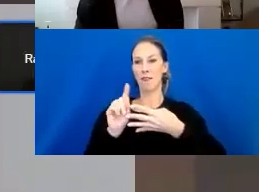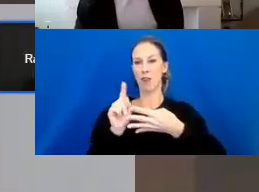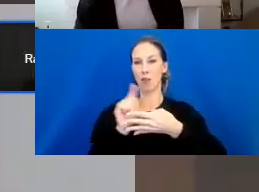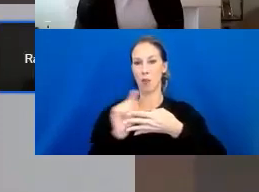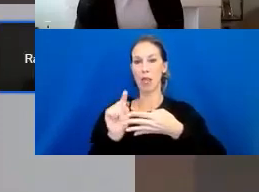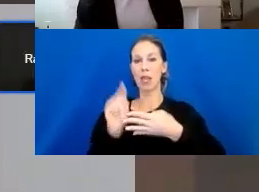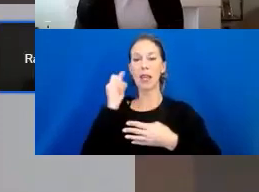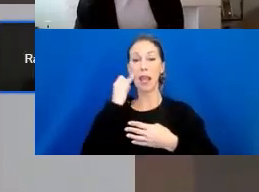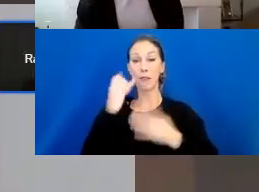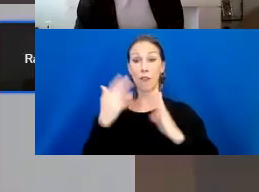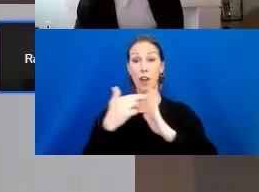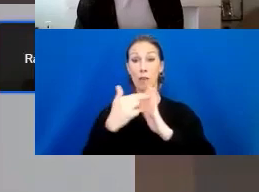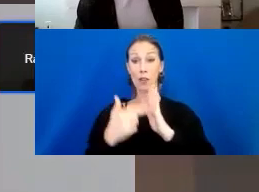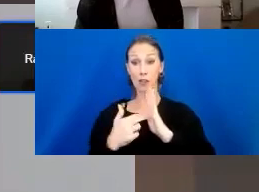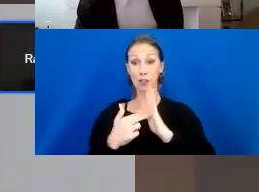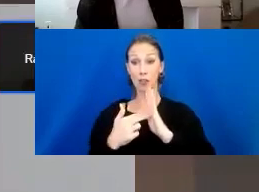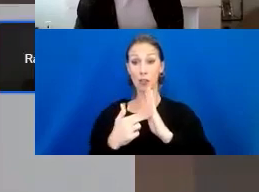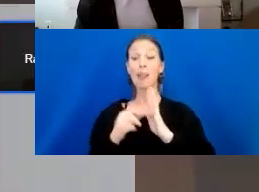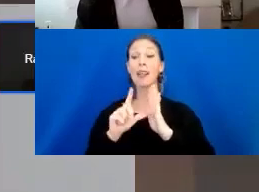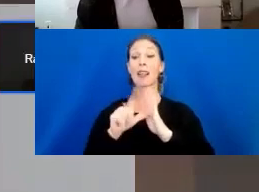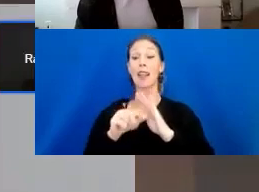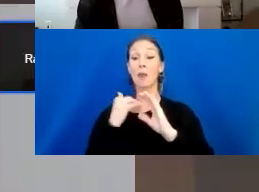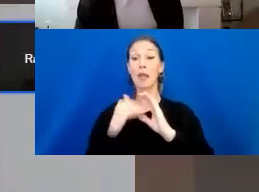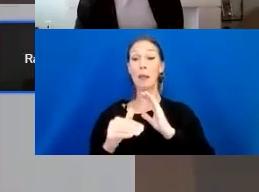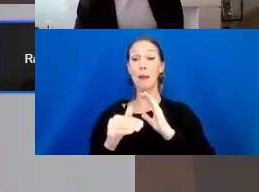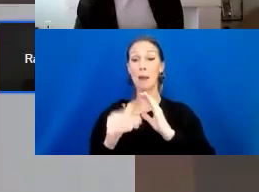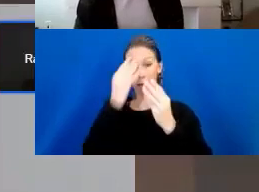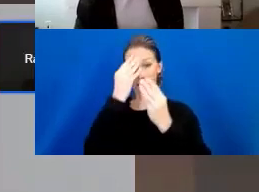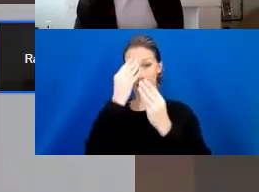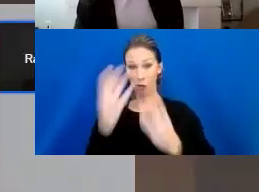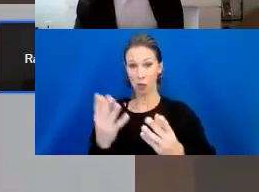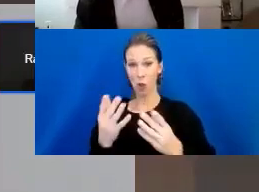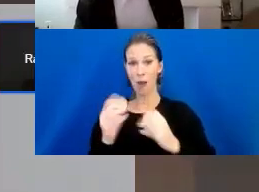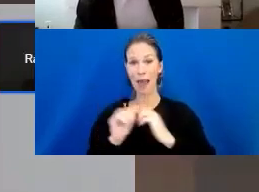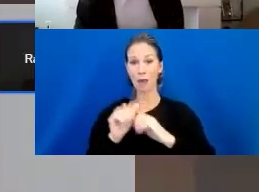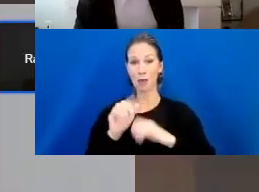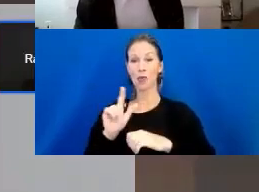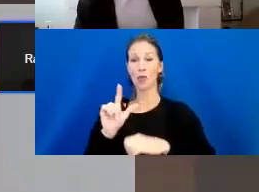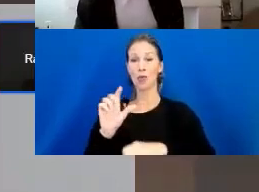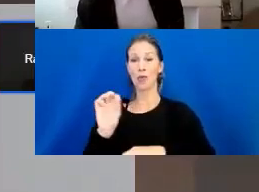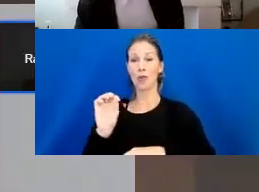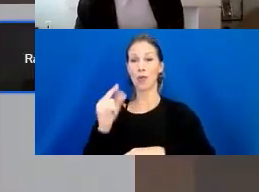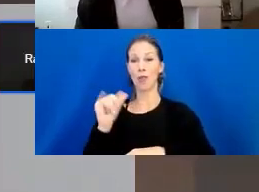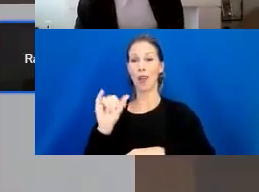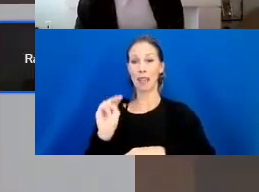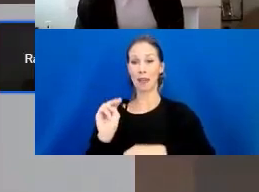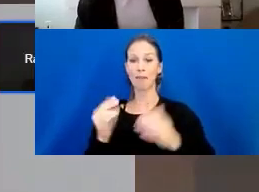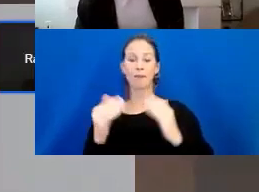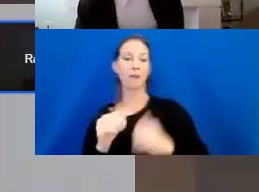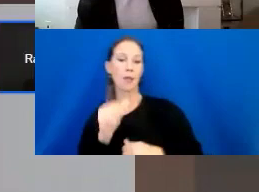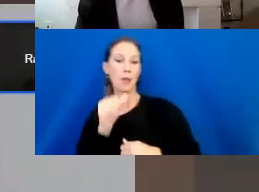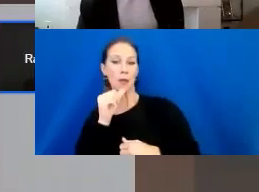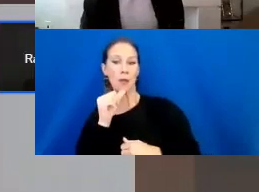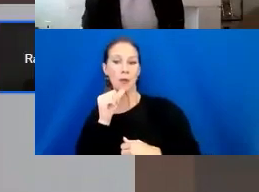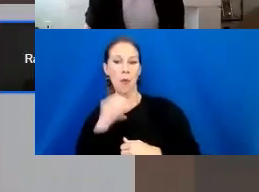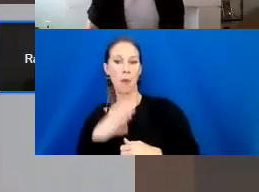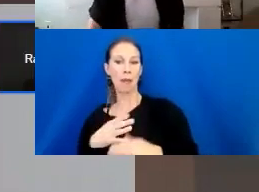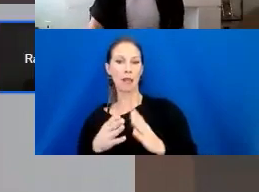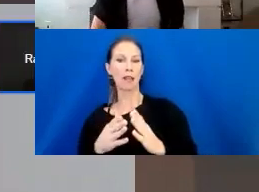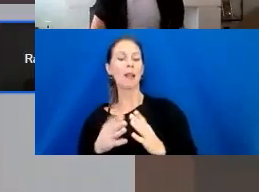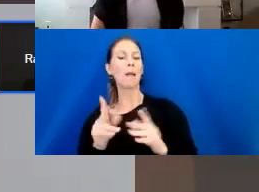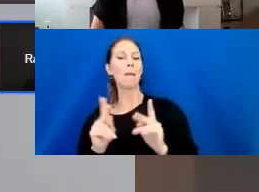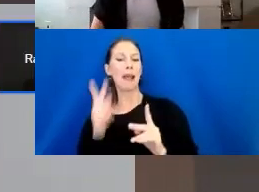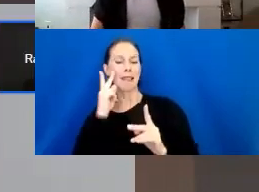login credentials. And then we also have people asking about breakouts and how they sign up for